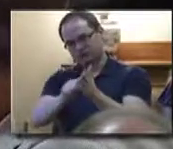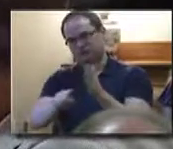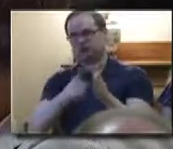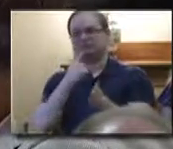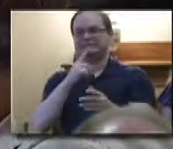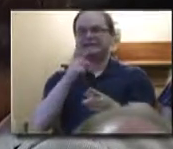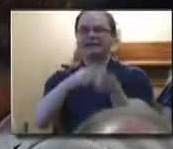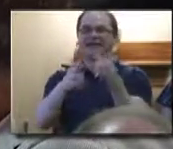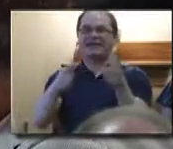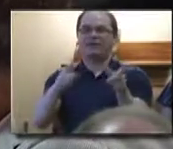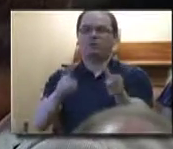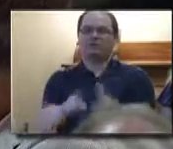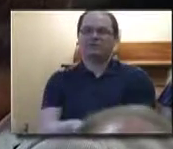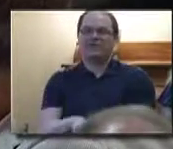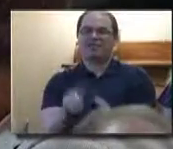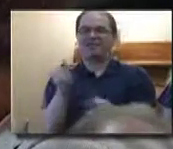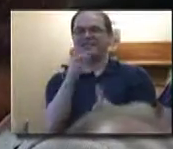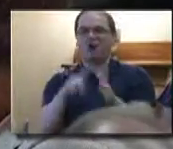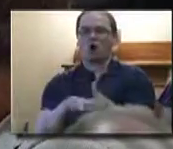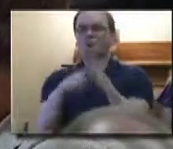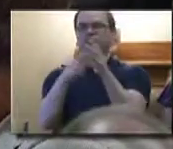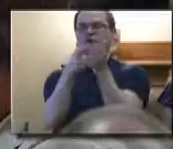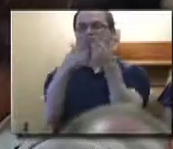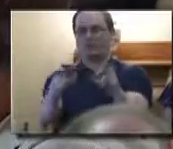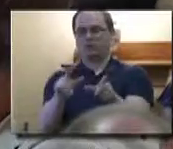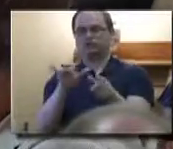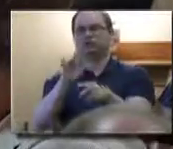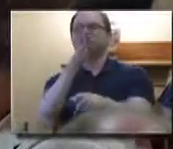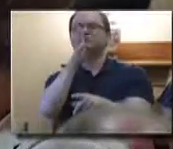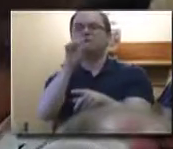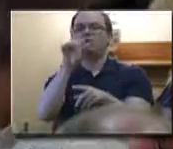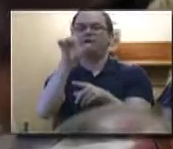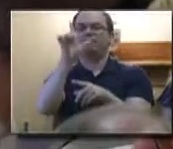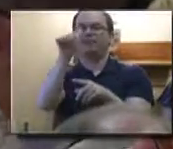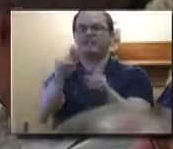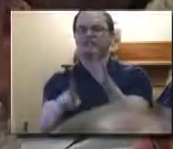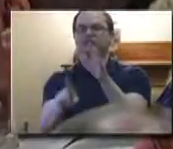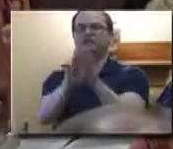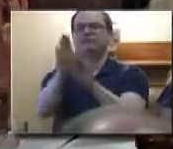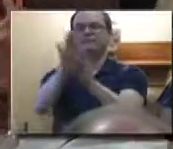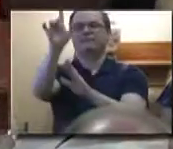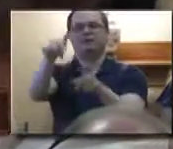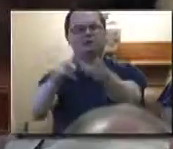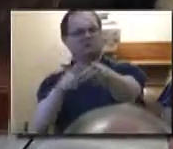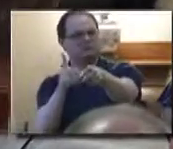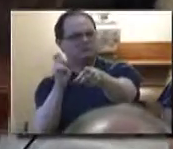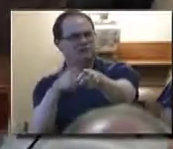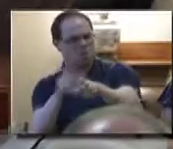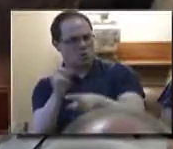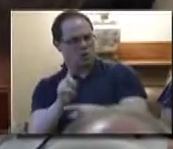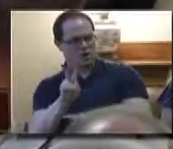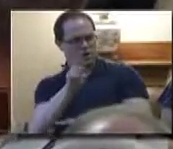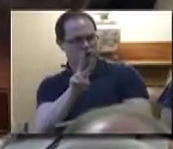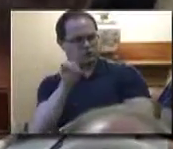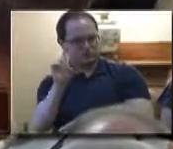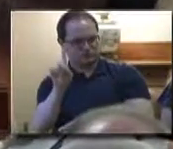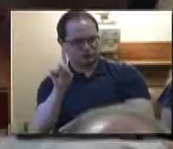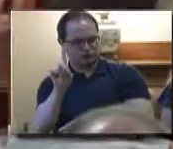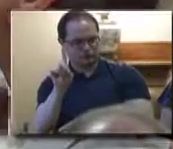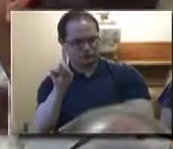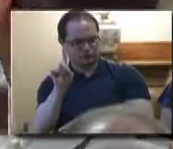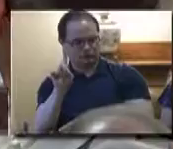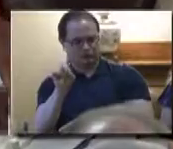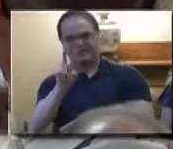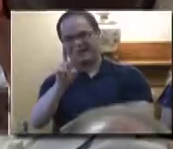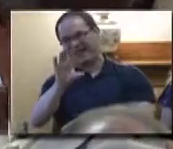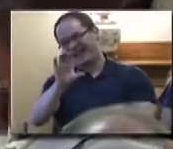sign language was the original language and then spoken language was added on top. Where would like two-dimensional